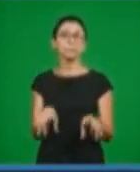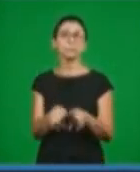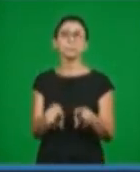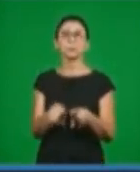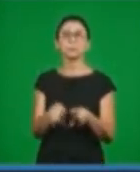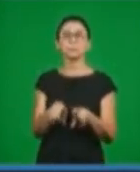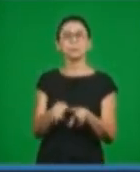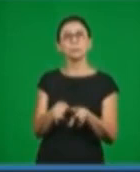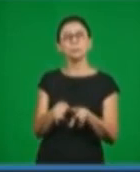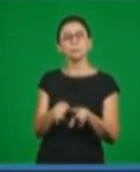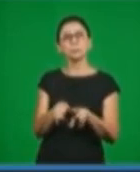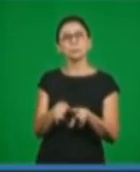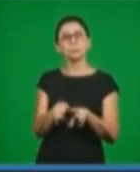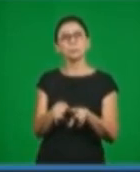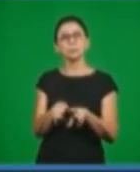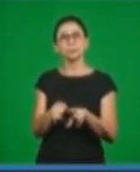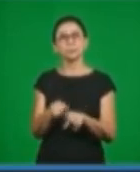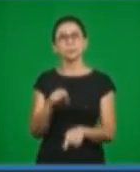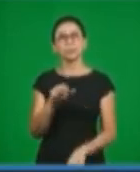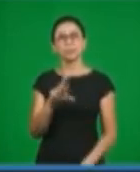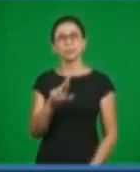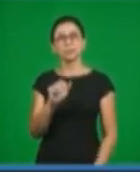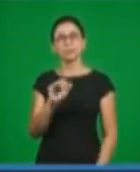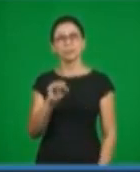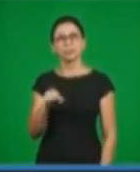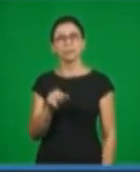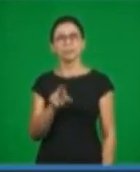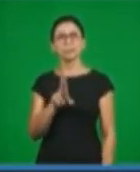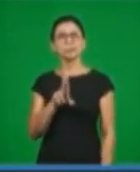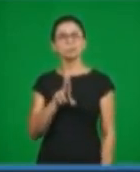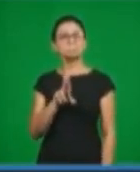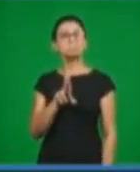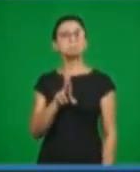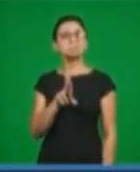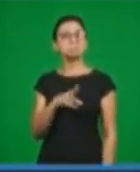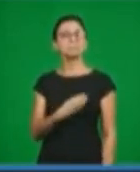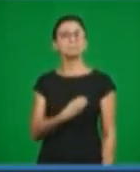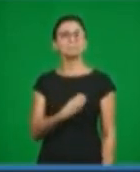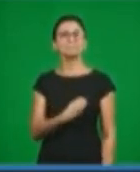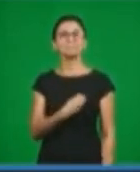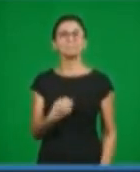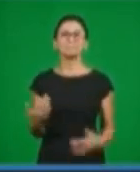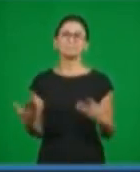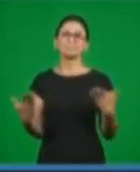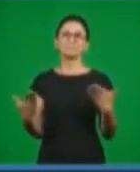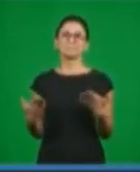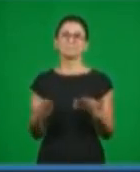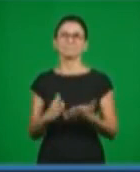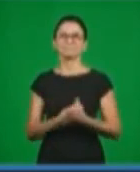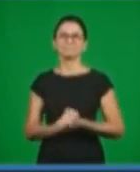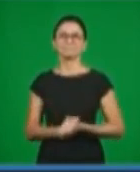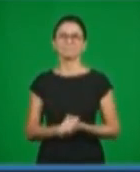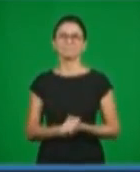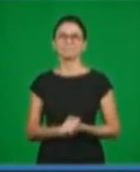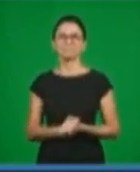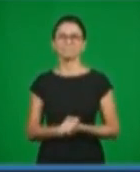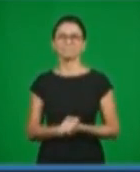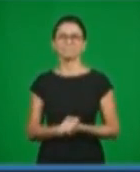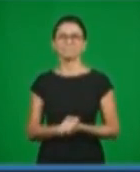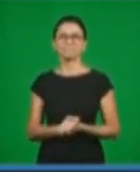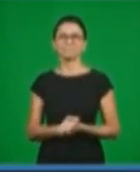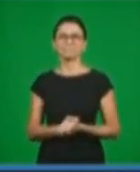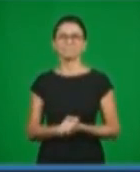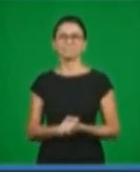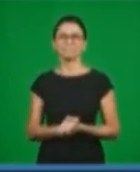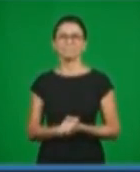Gerais, and also brothers from Aracaju, and they're also participating. And now they are in the park, in